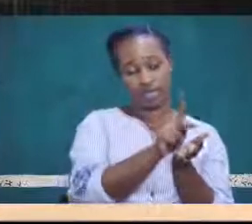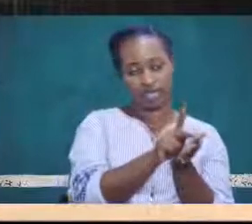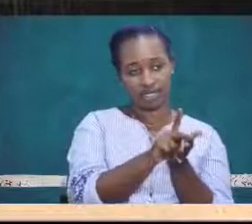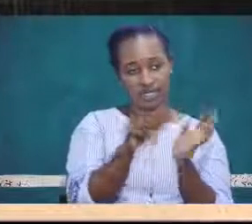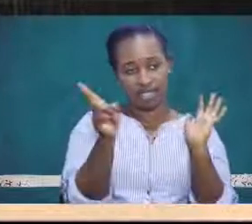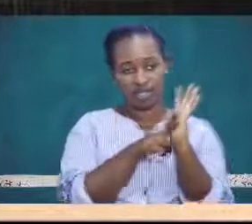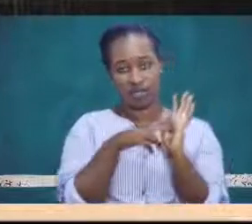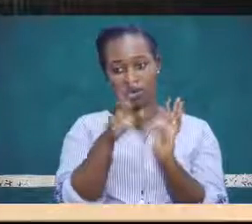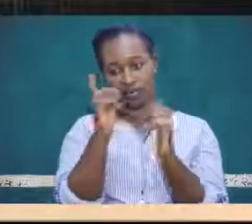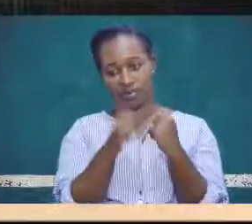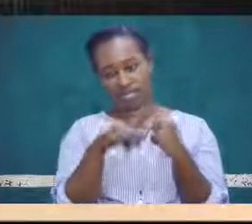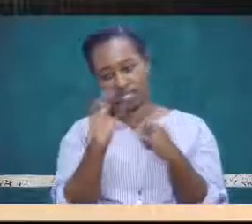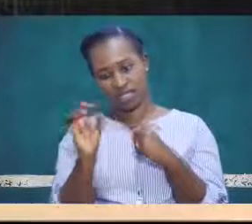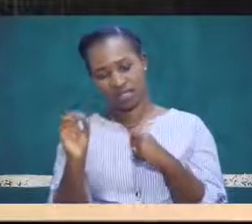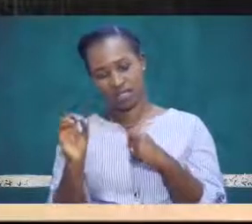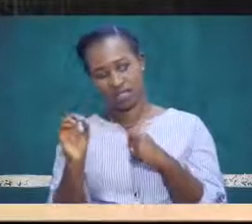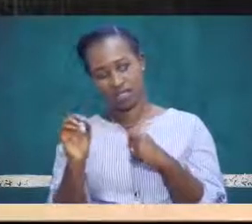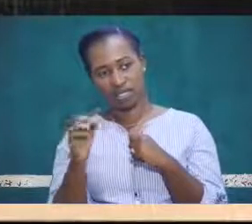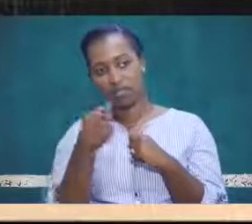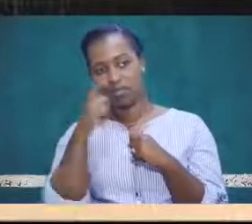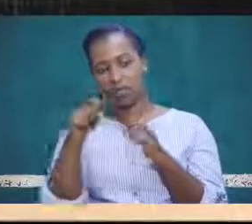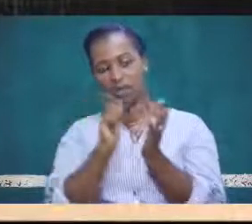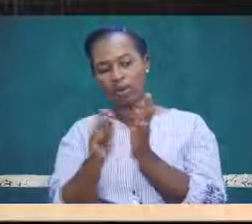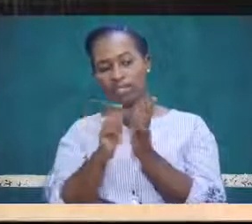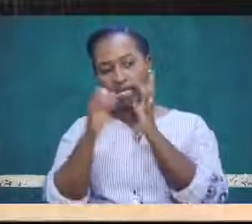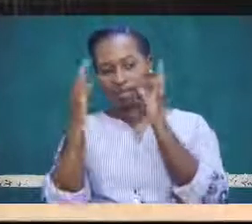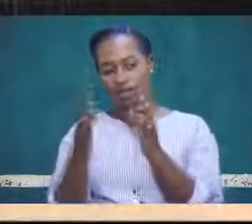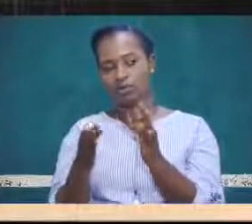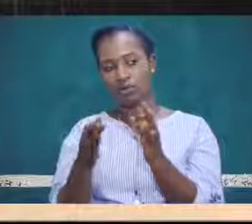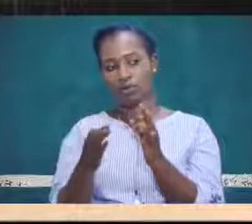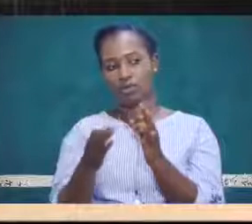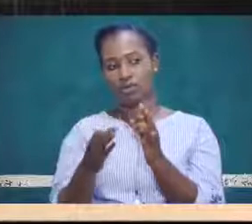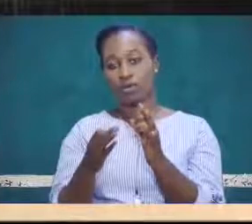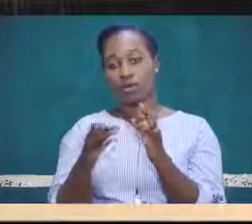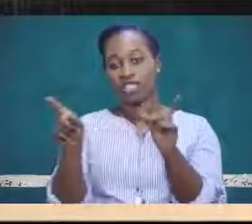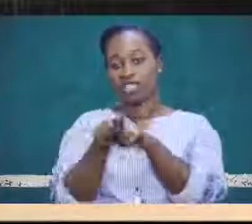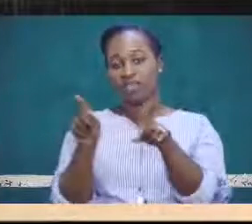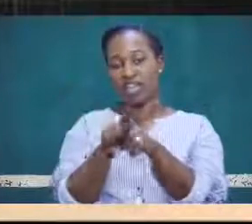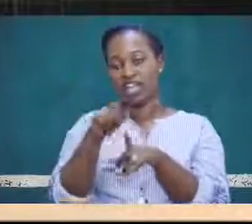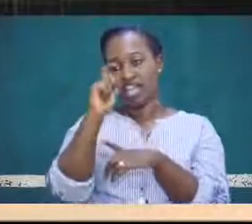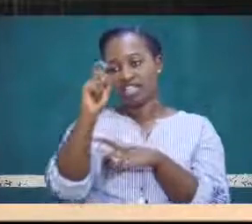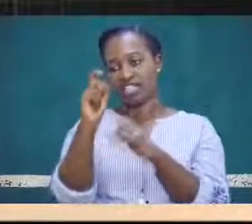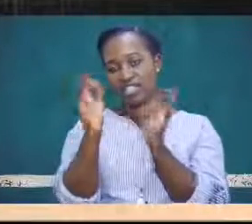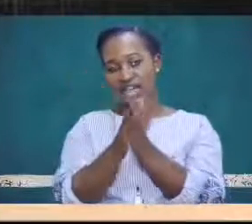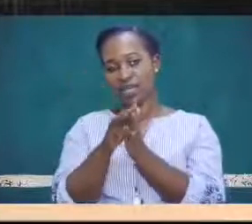the price here, you have to write your coordinates in terms of X and